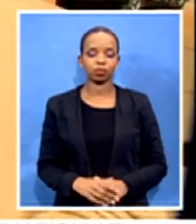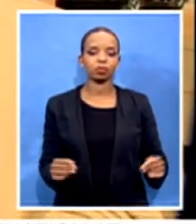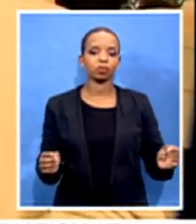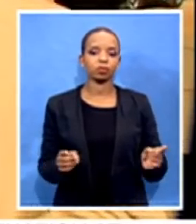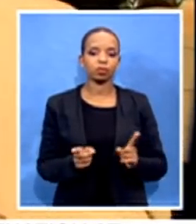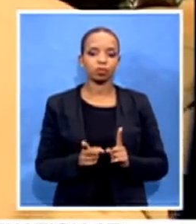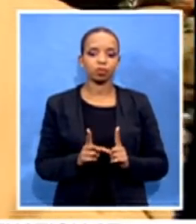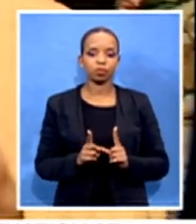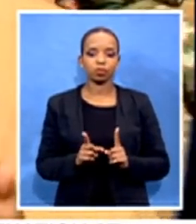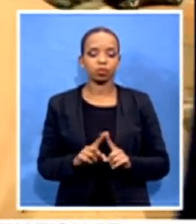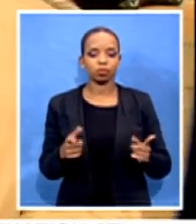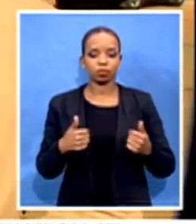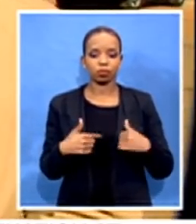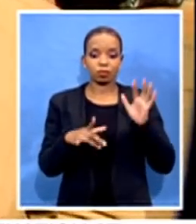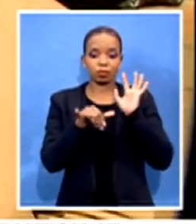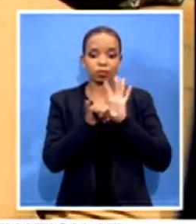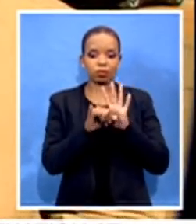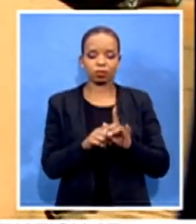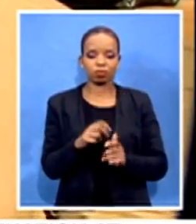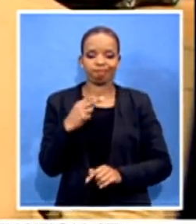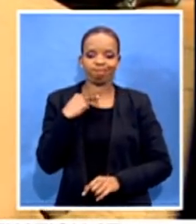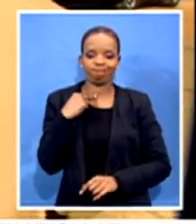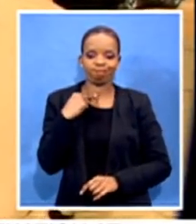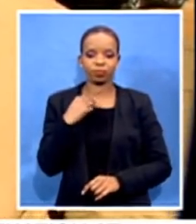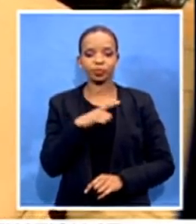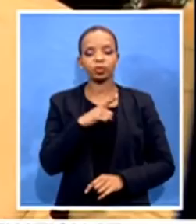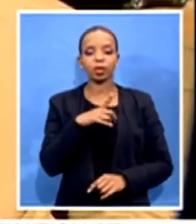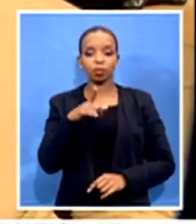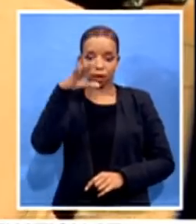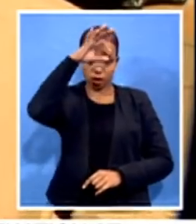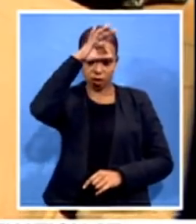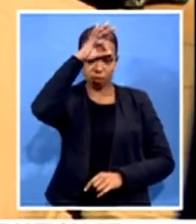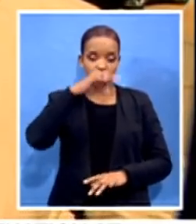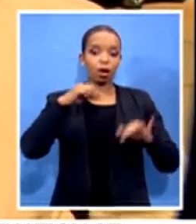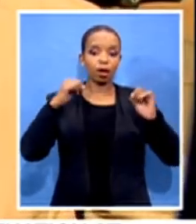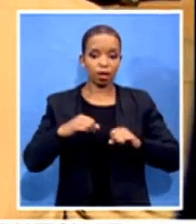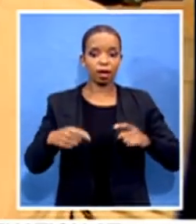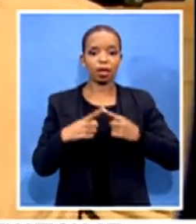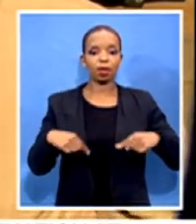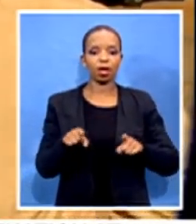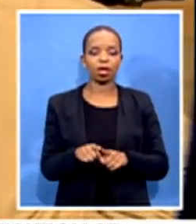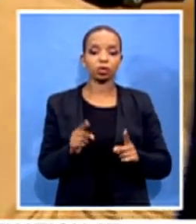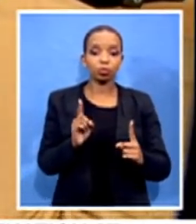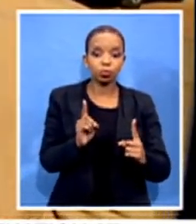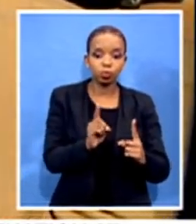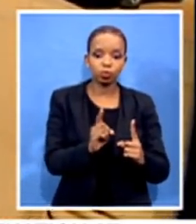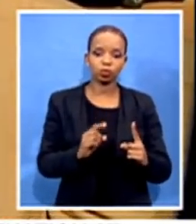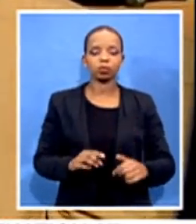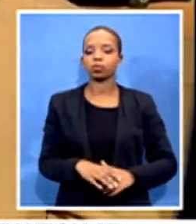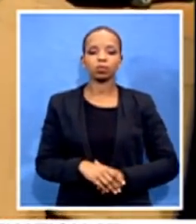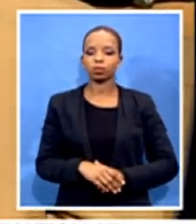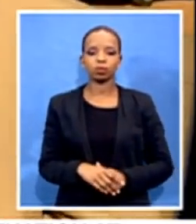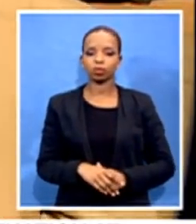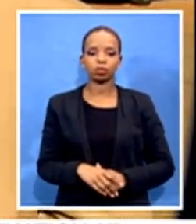But I'm unable to identify them, because the police does not allow us anywhere nearer to the scene. With regards to